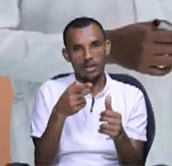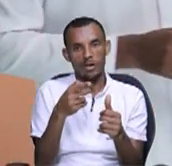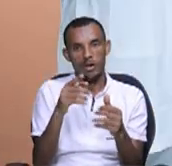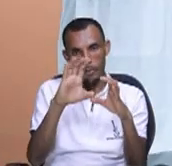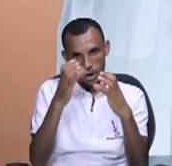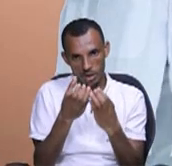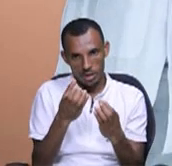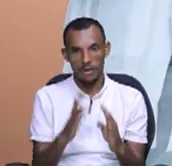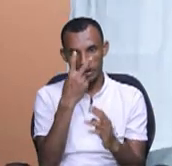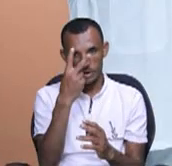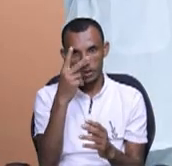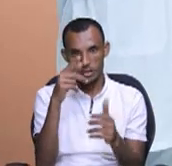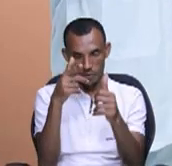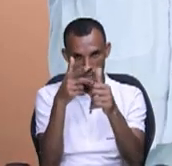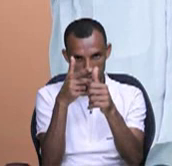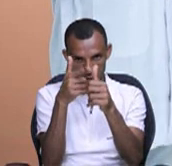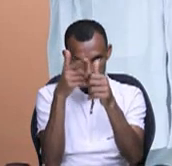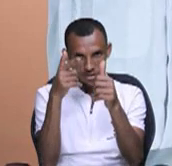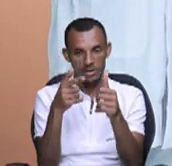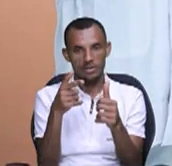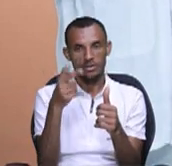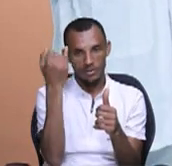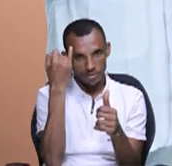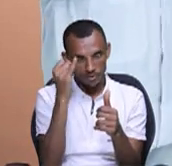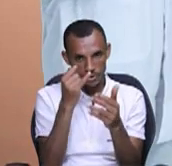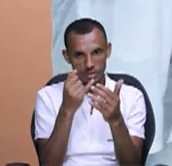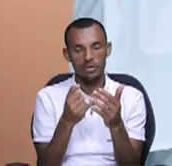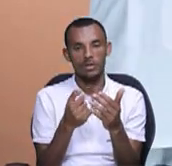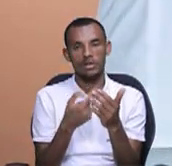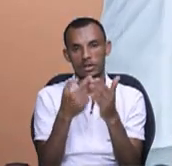part. Let me see the first content of this